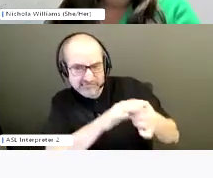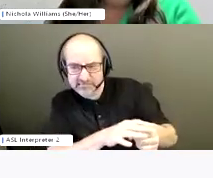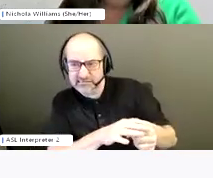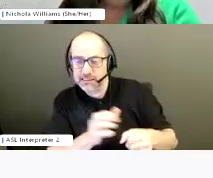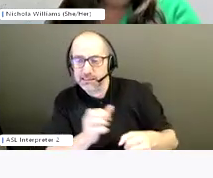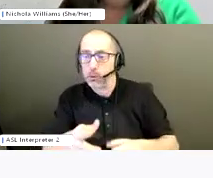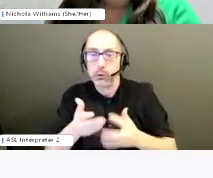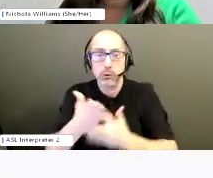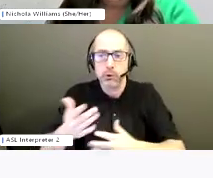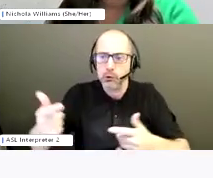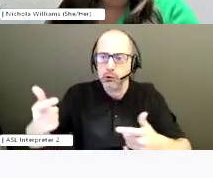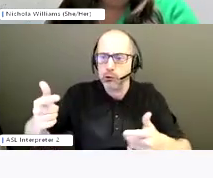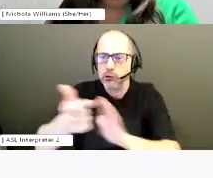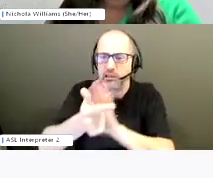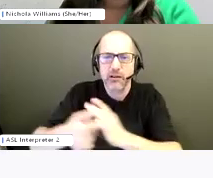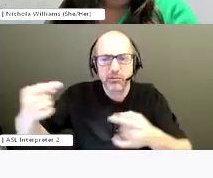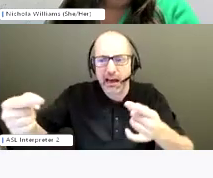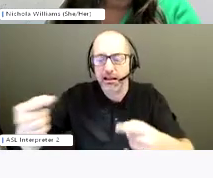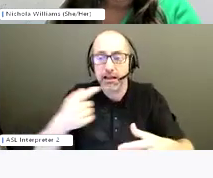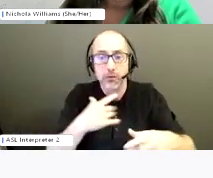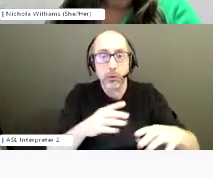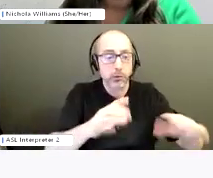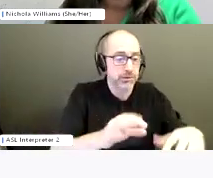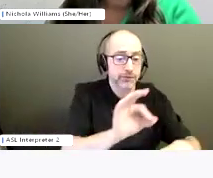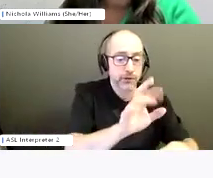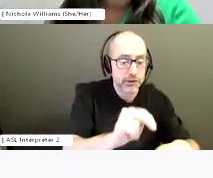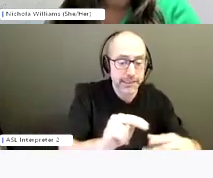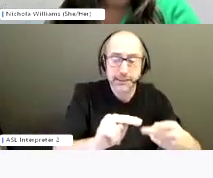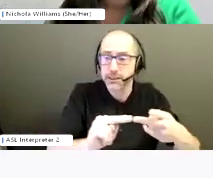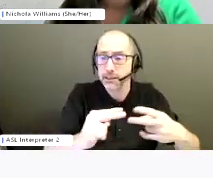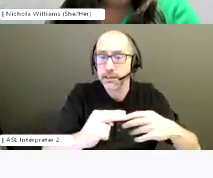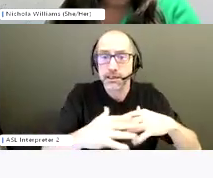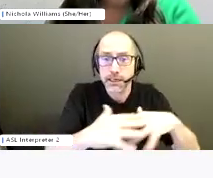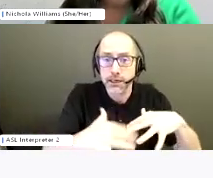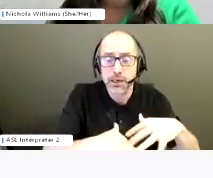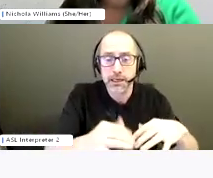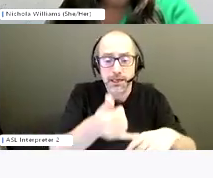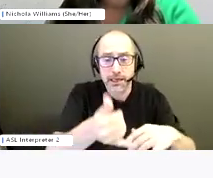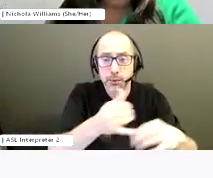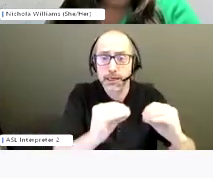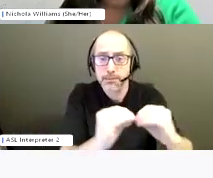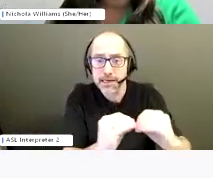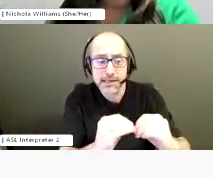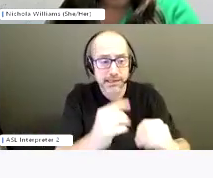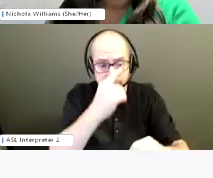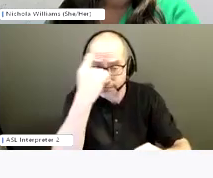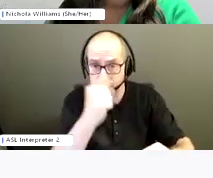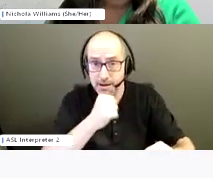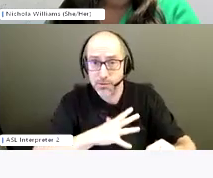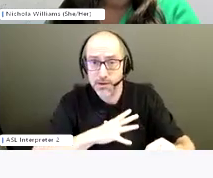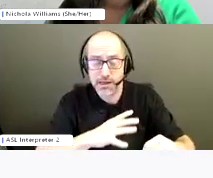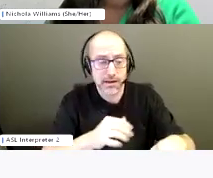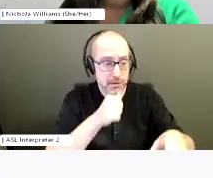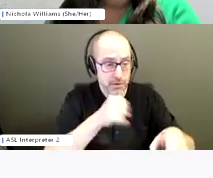equity deserving groups such as First Nation, Inuit and Métis women, Black and racialized women,